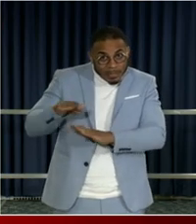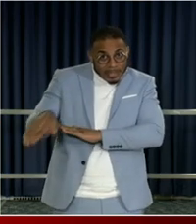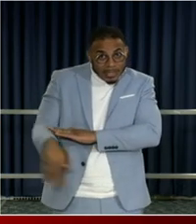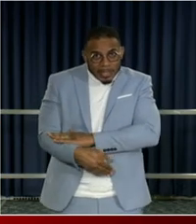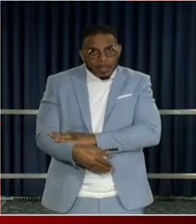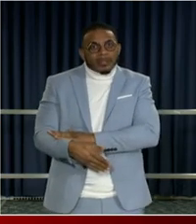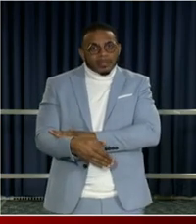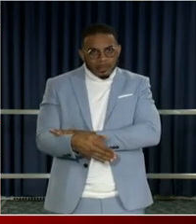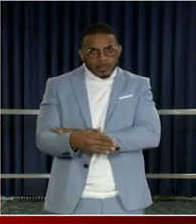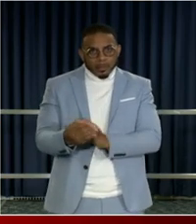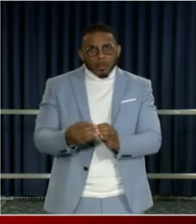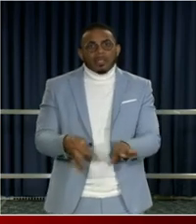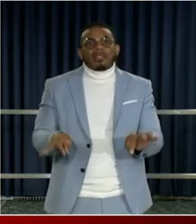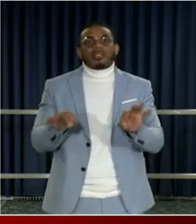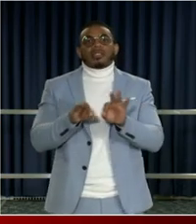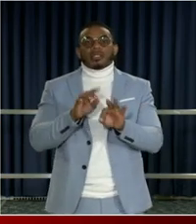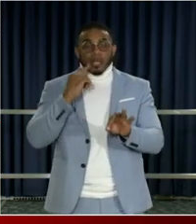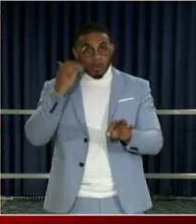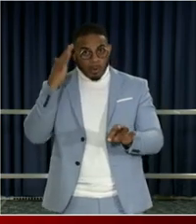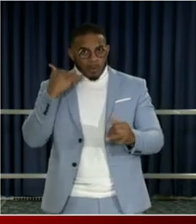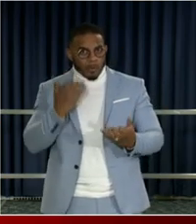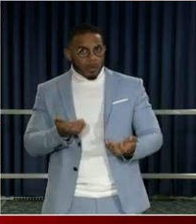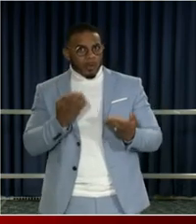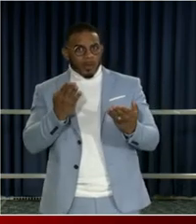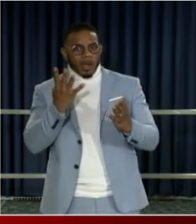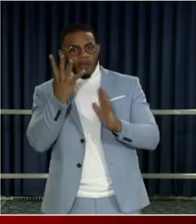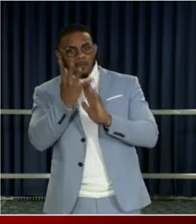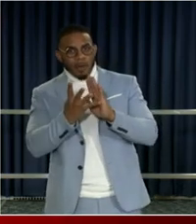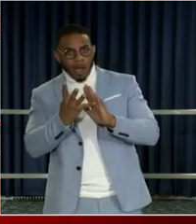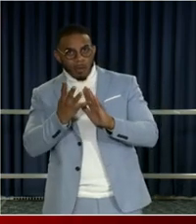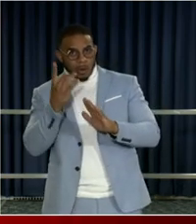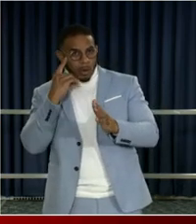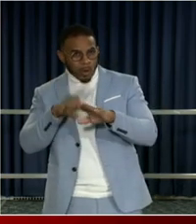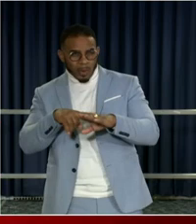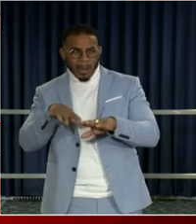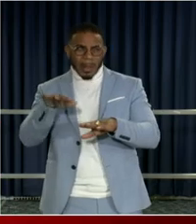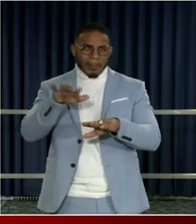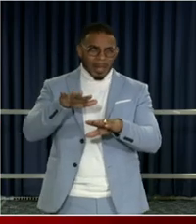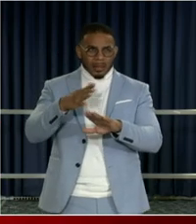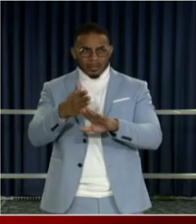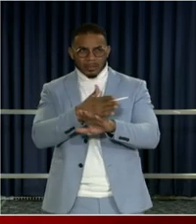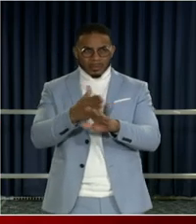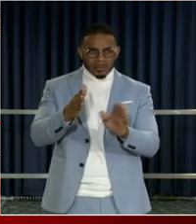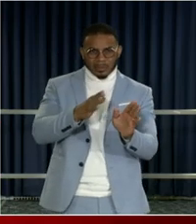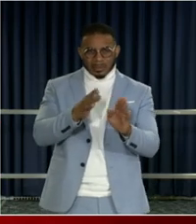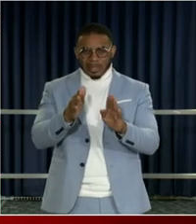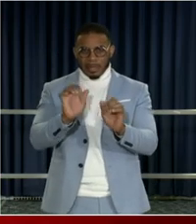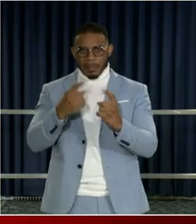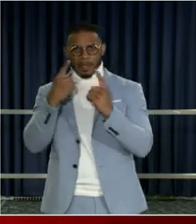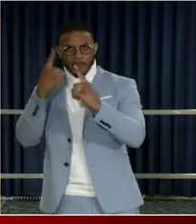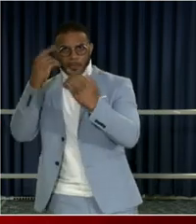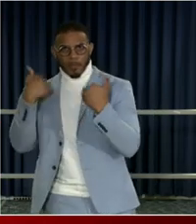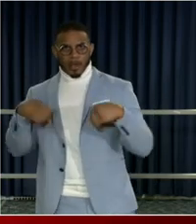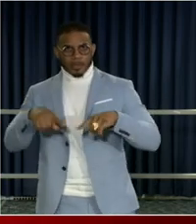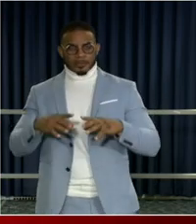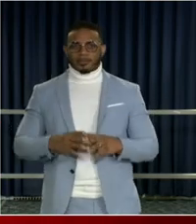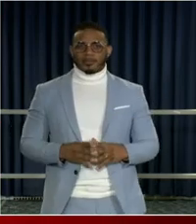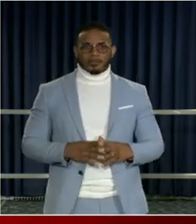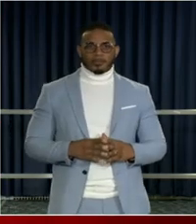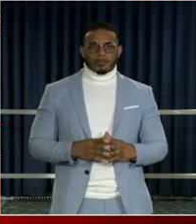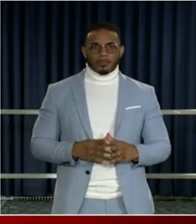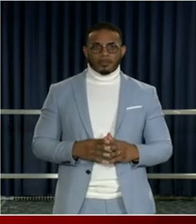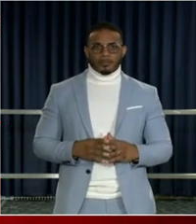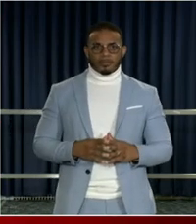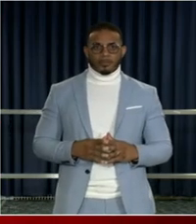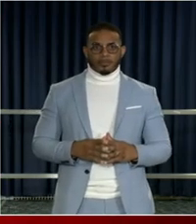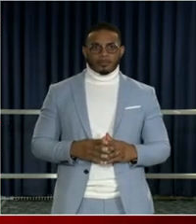night. And we know that if we provide 4 hours notice that can be effective for us.